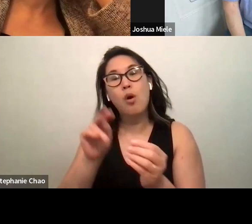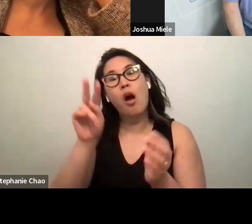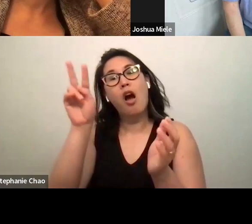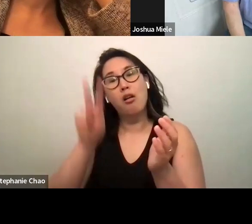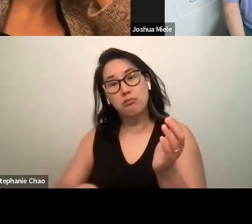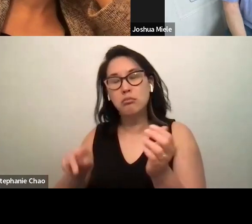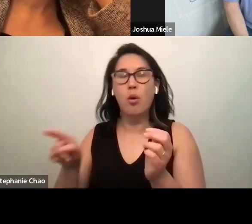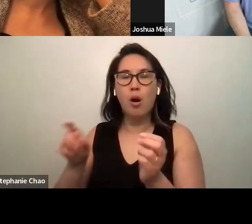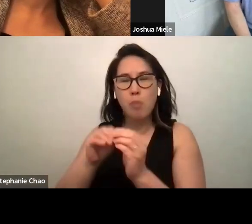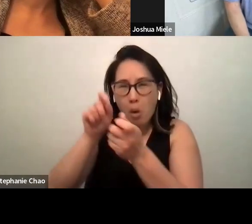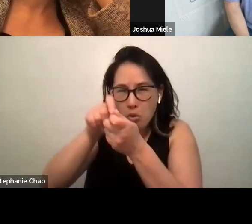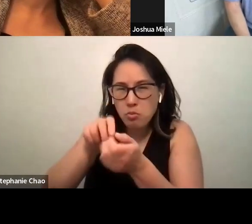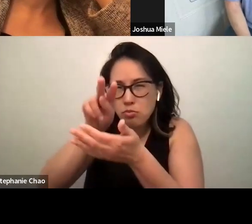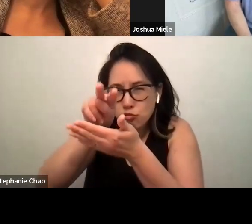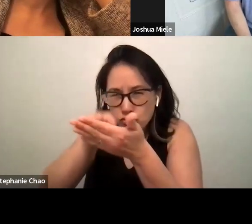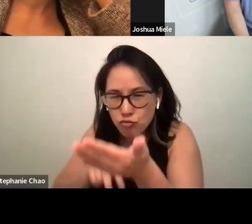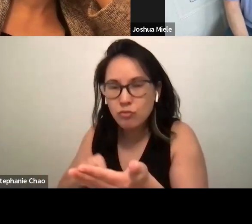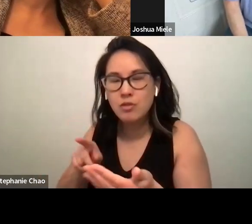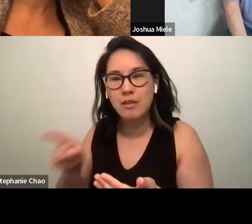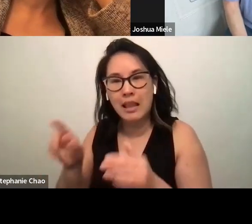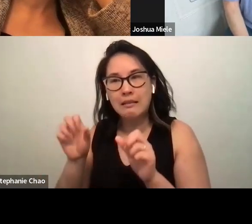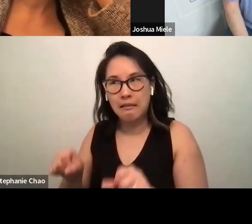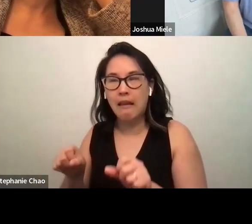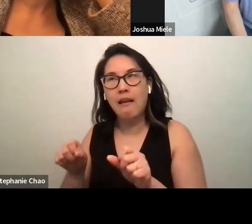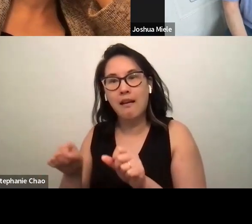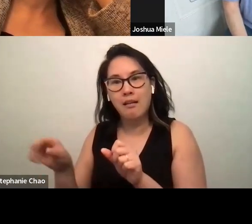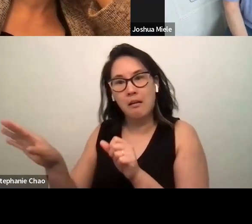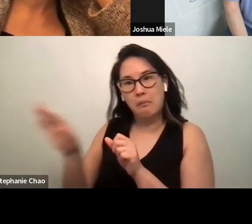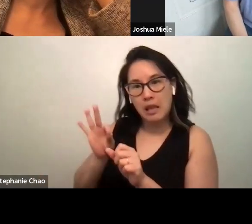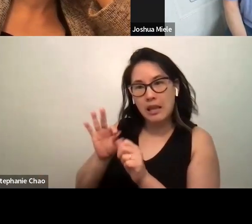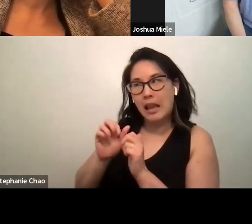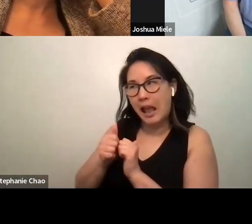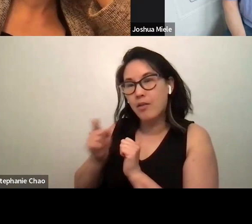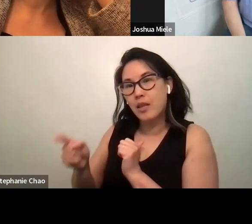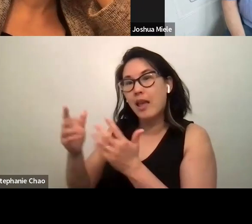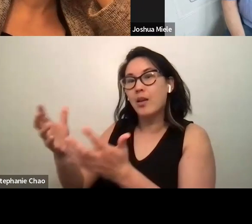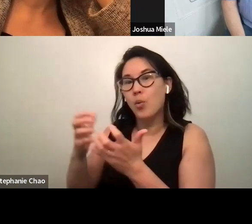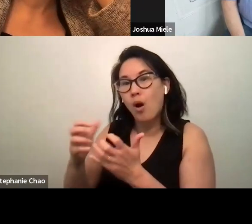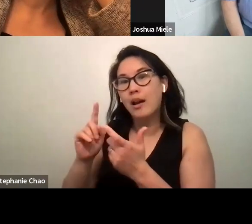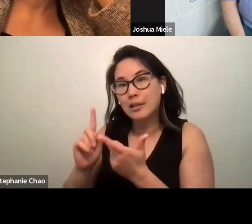so that they can really sort of consume this in the way they want to, because that is a